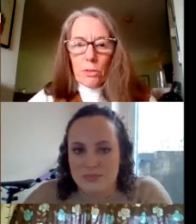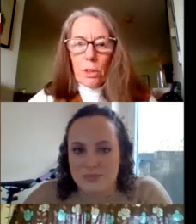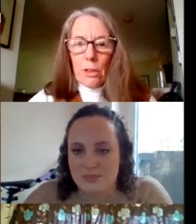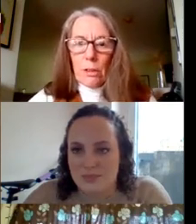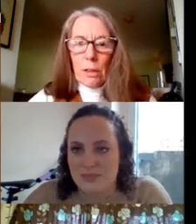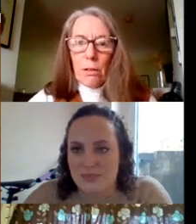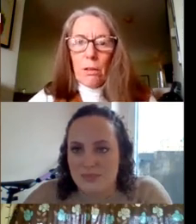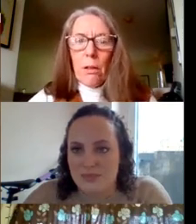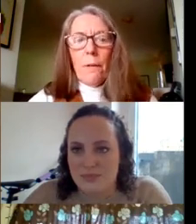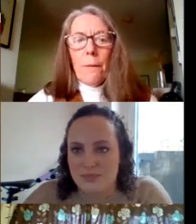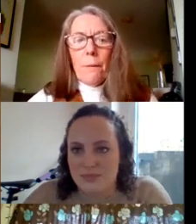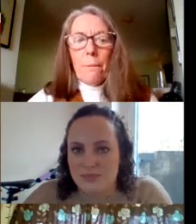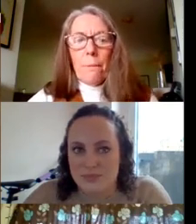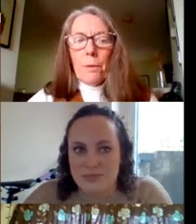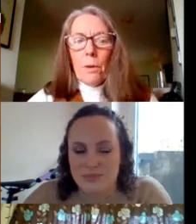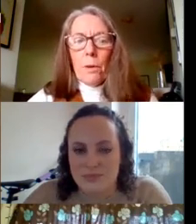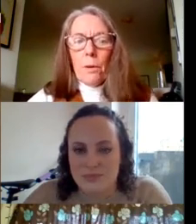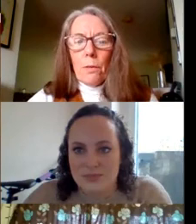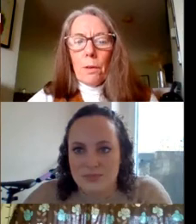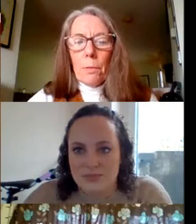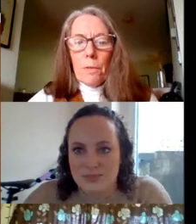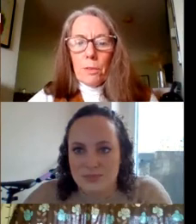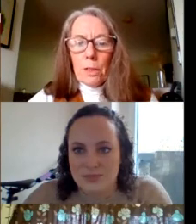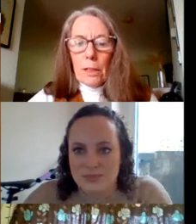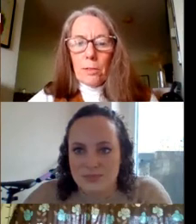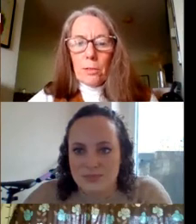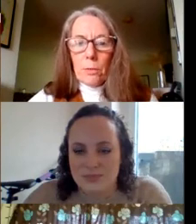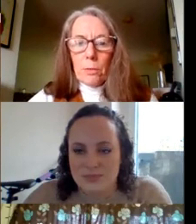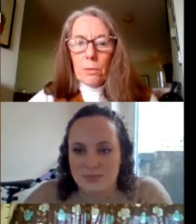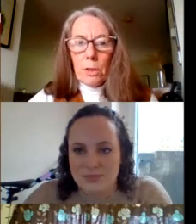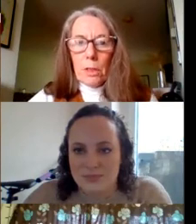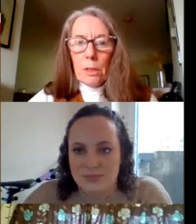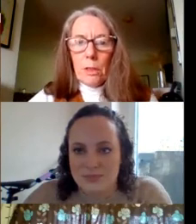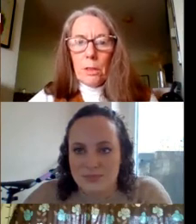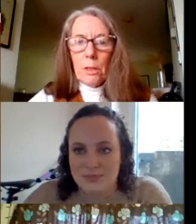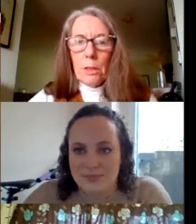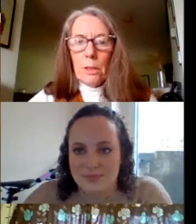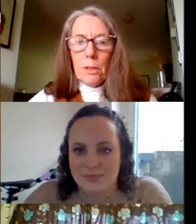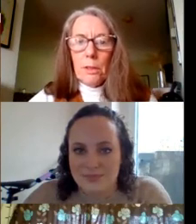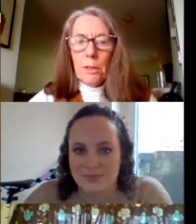sketch earlier. So move on to the next one, Jane.